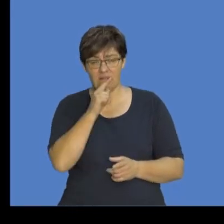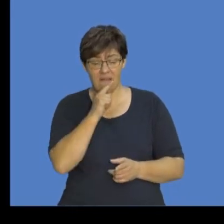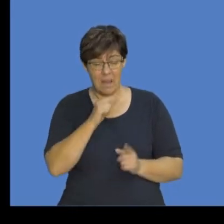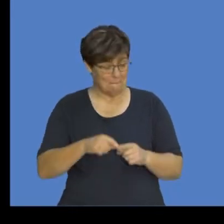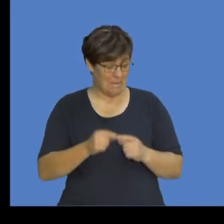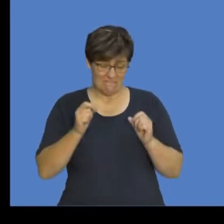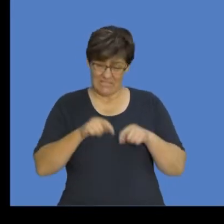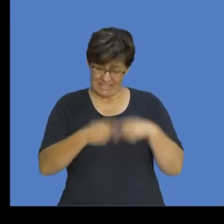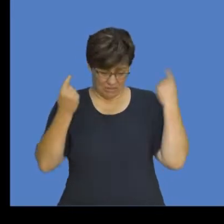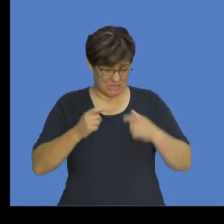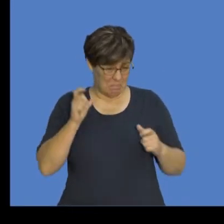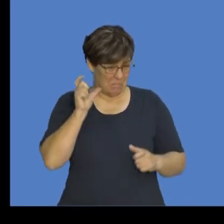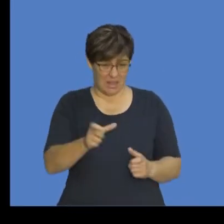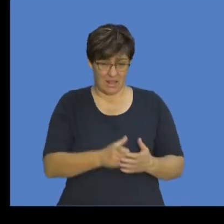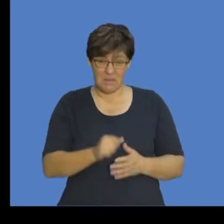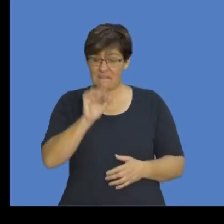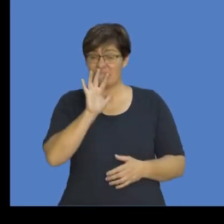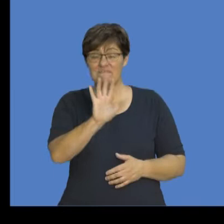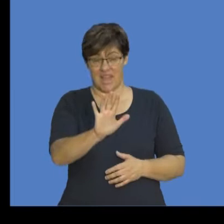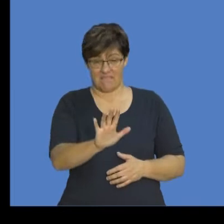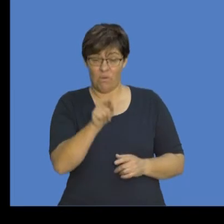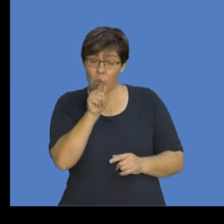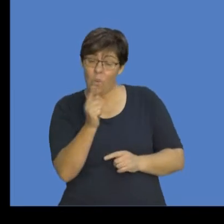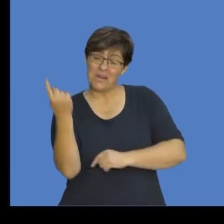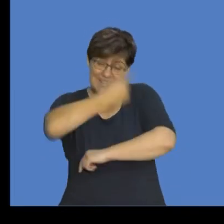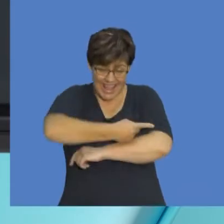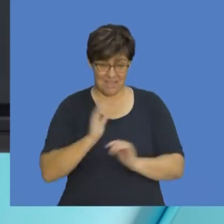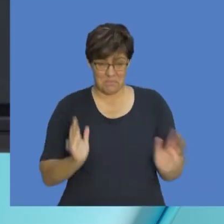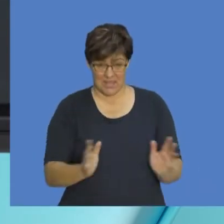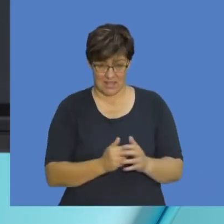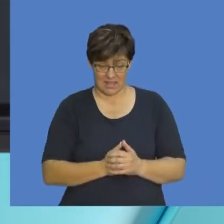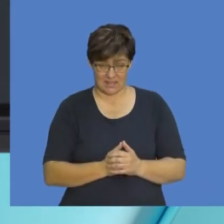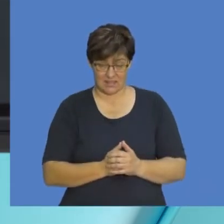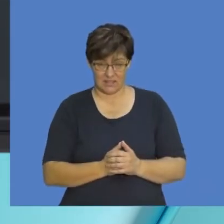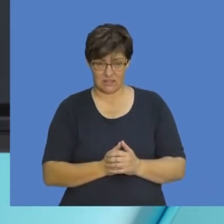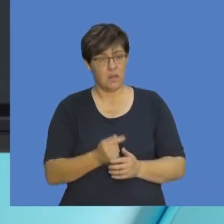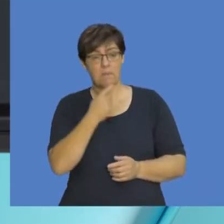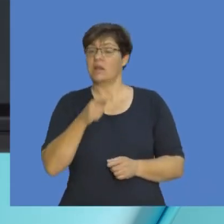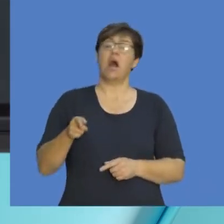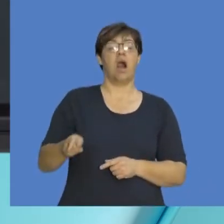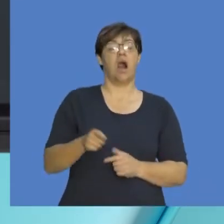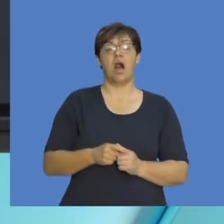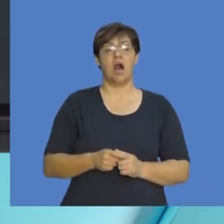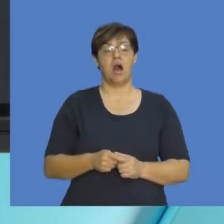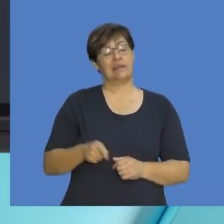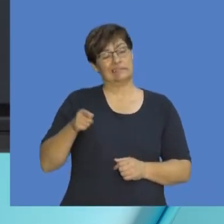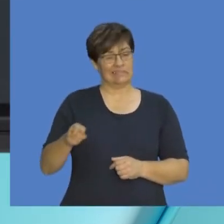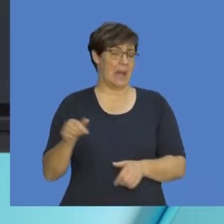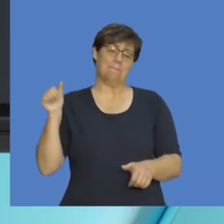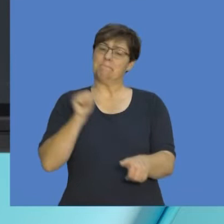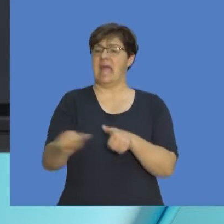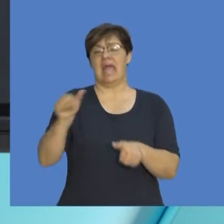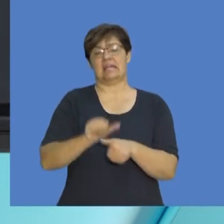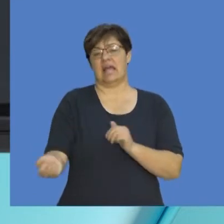highest deviation we can see, which is 5 on the day. Can I conclude based on that and say,